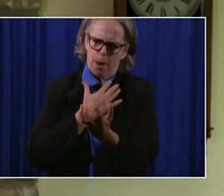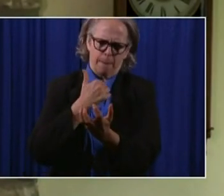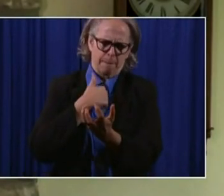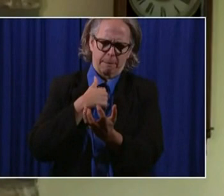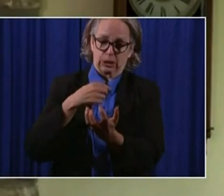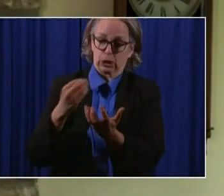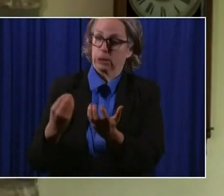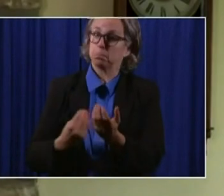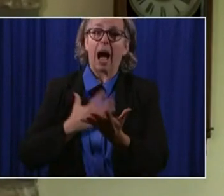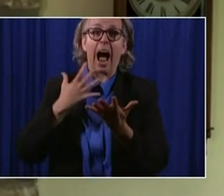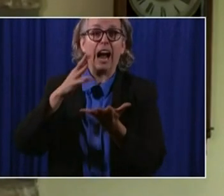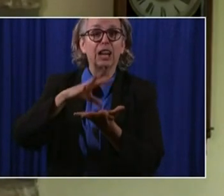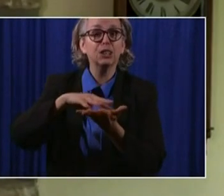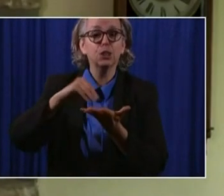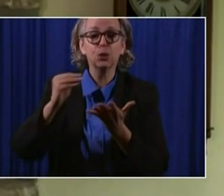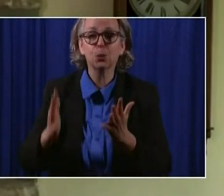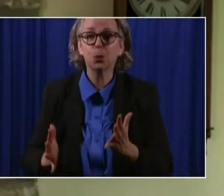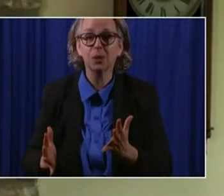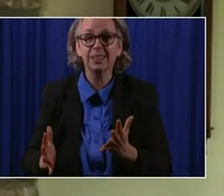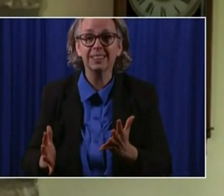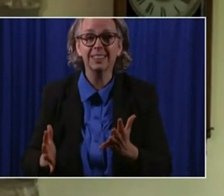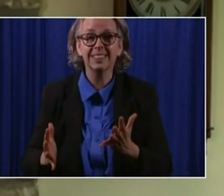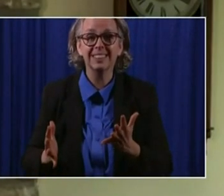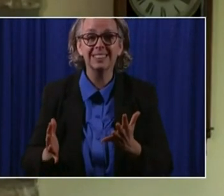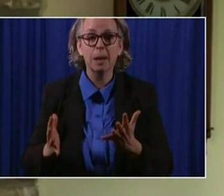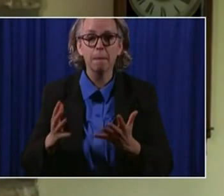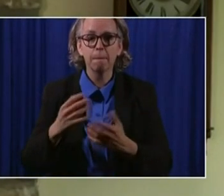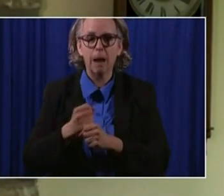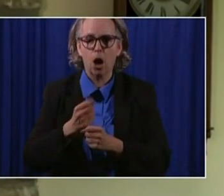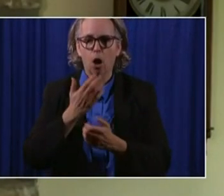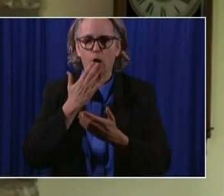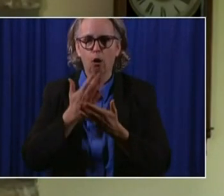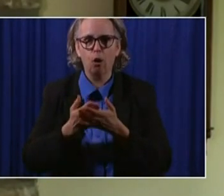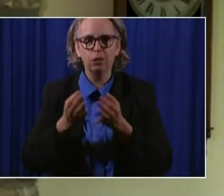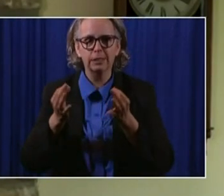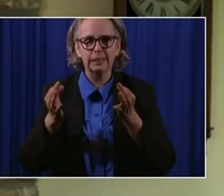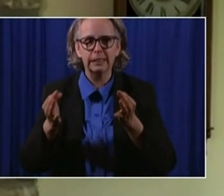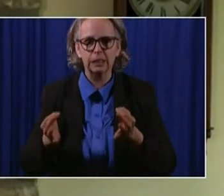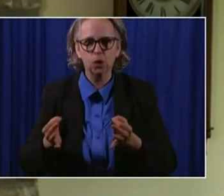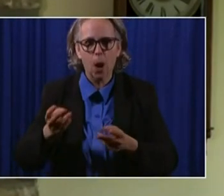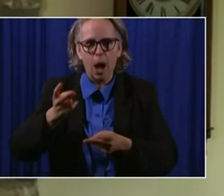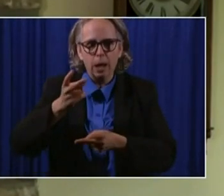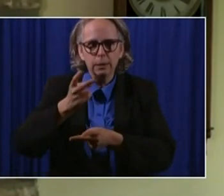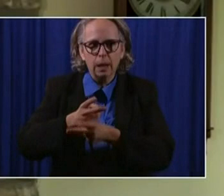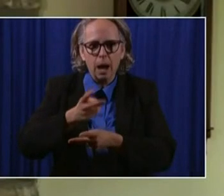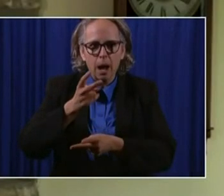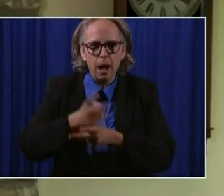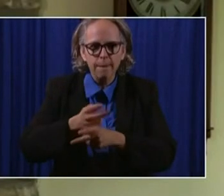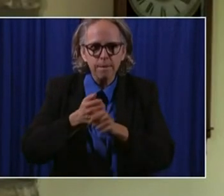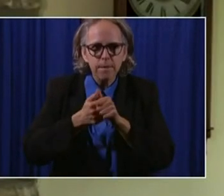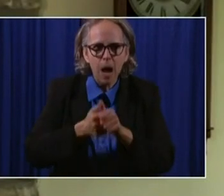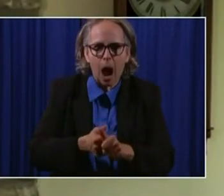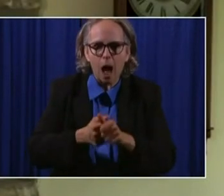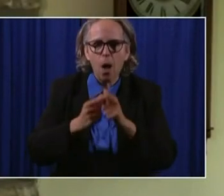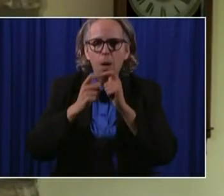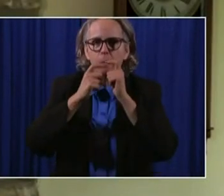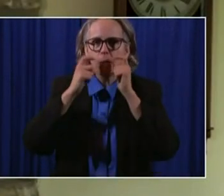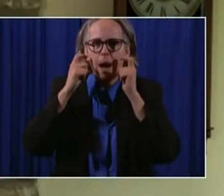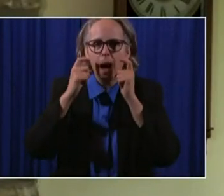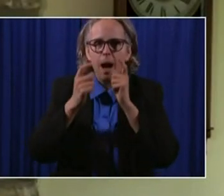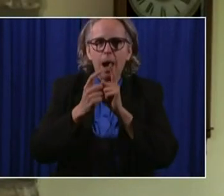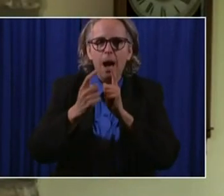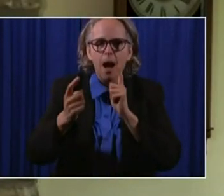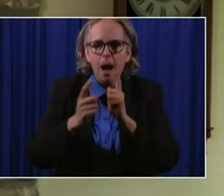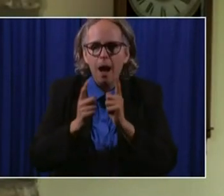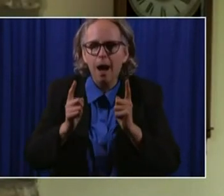24/7 to be as careful as they can. And I hope also that our coaches and John Houston and